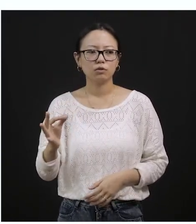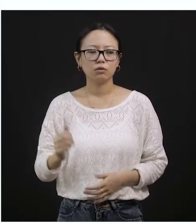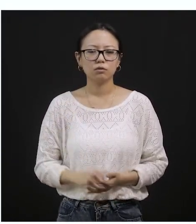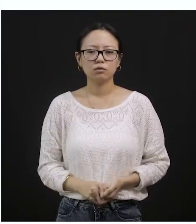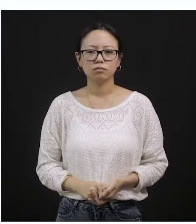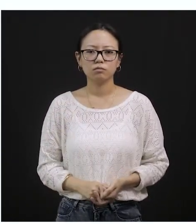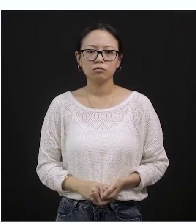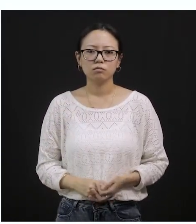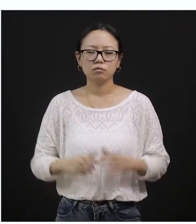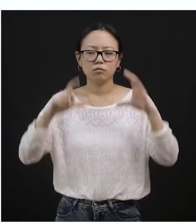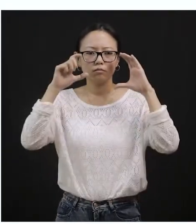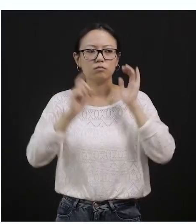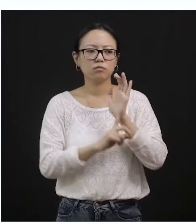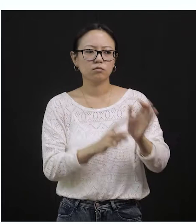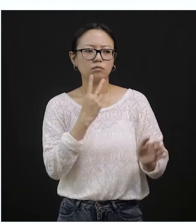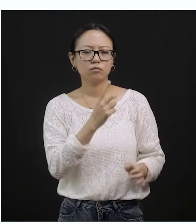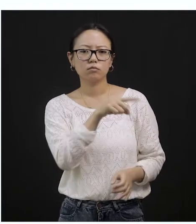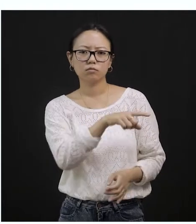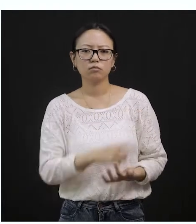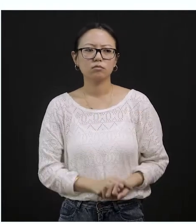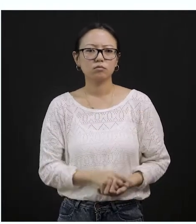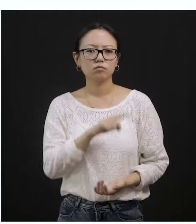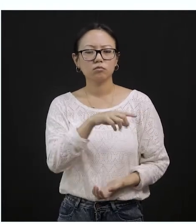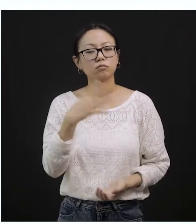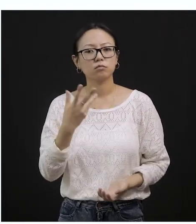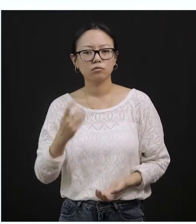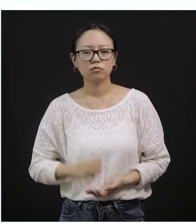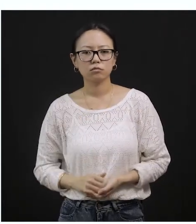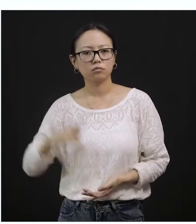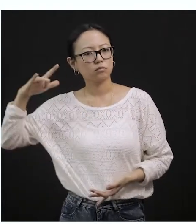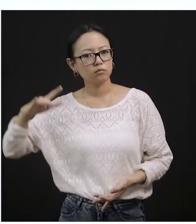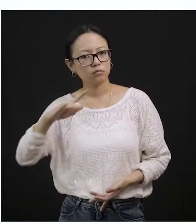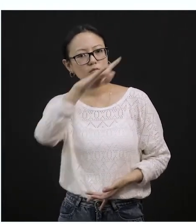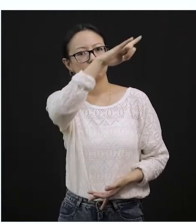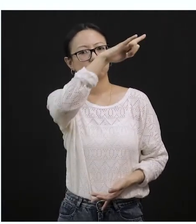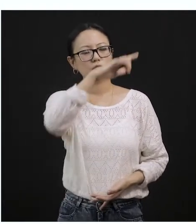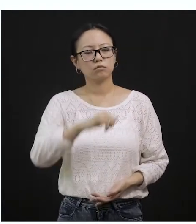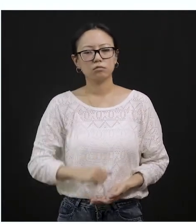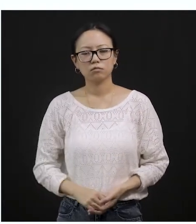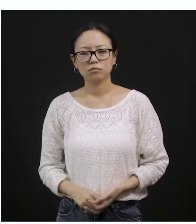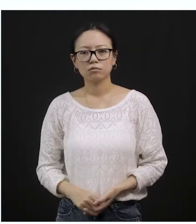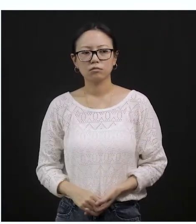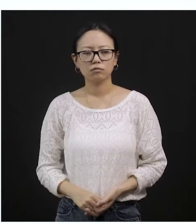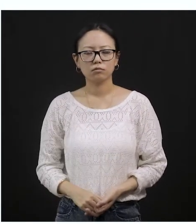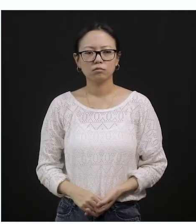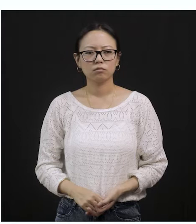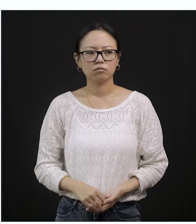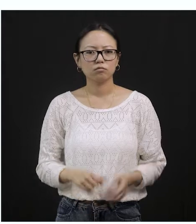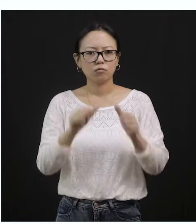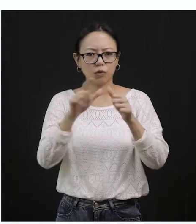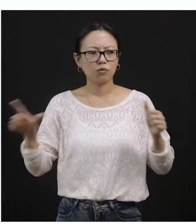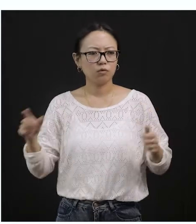next picture. What is this? This is an aeroplane, right? Aeroplane, everybody knows that, right? Now